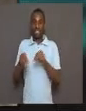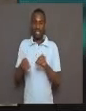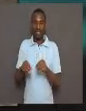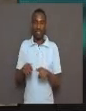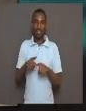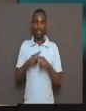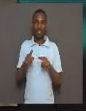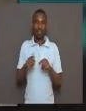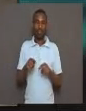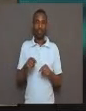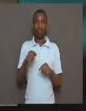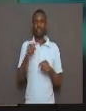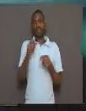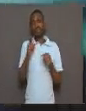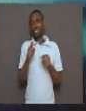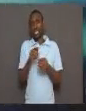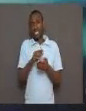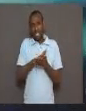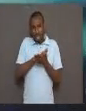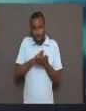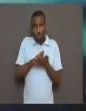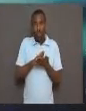it immediately sinks.